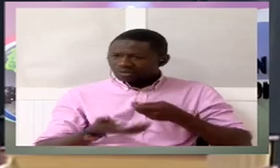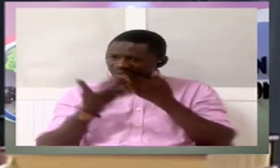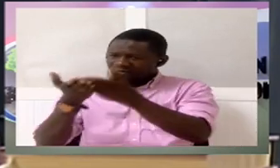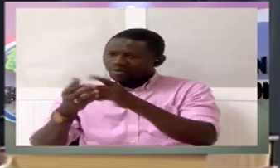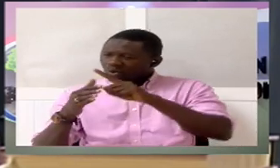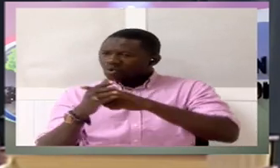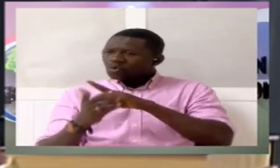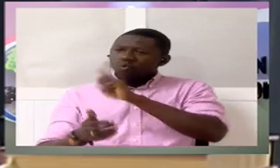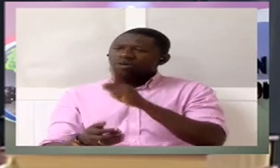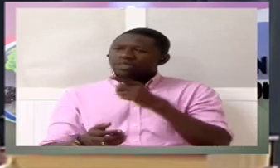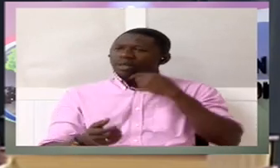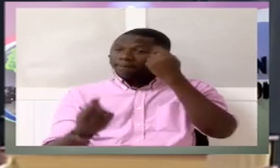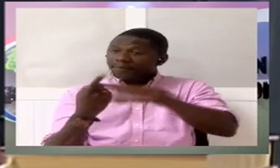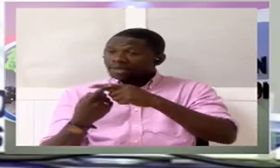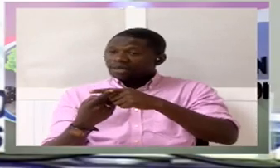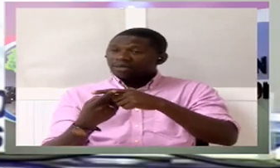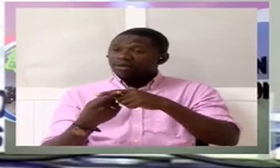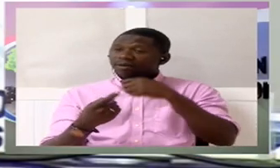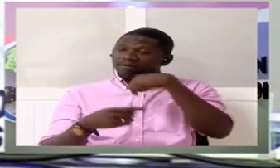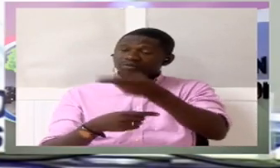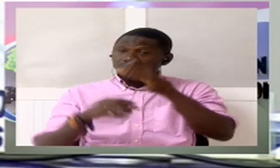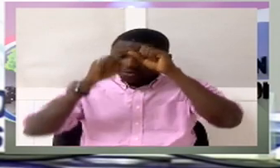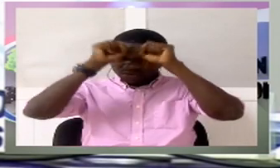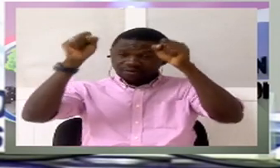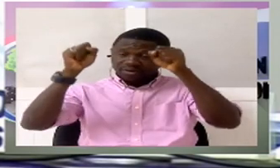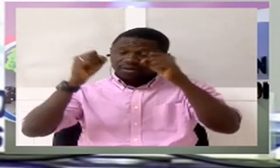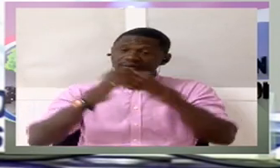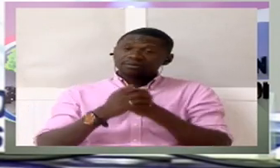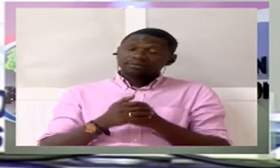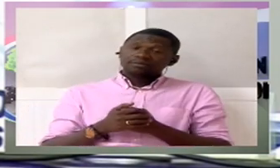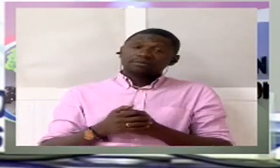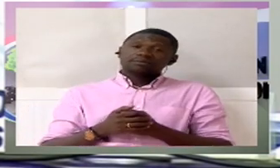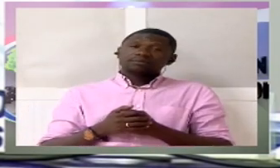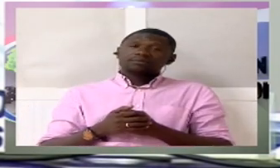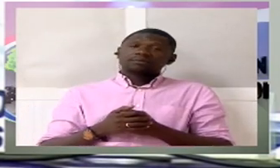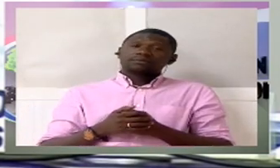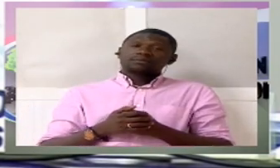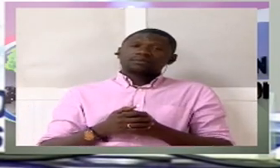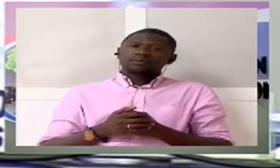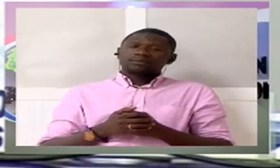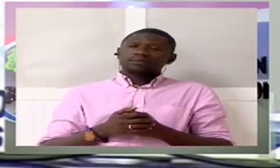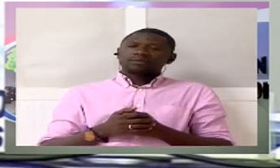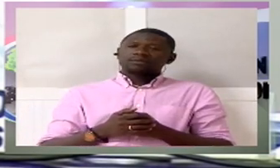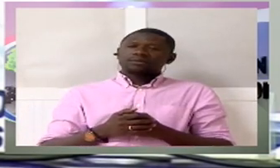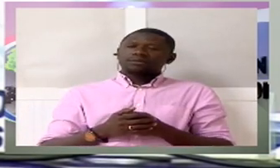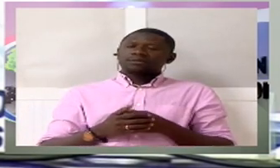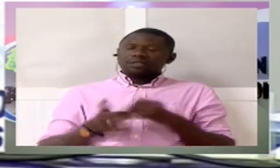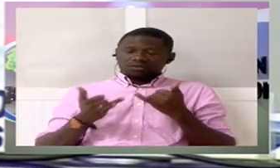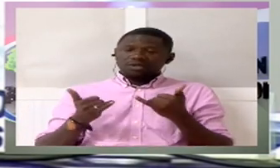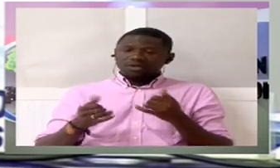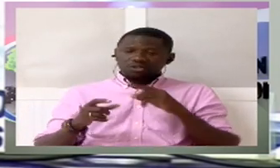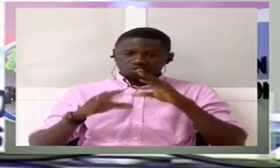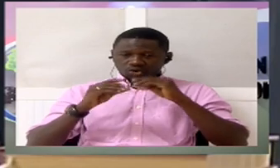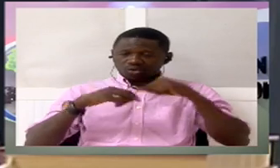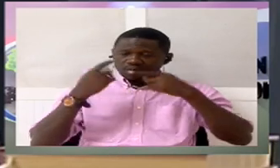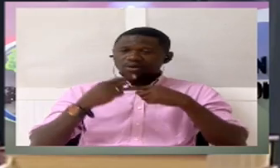as part of their work as prison officers? Let's first establish how much government paid them on a monthly basis. Nyun londi follow man sakunda